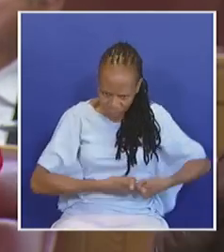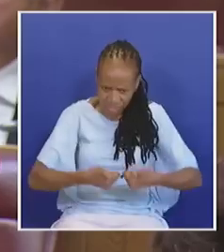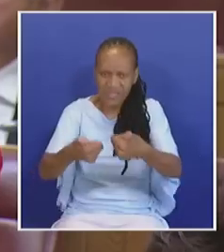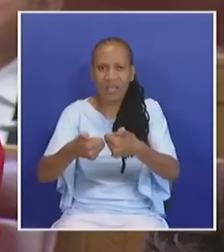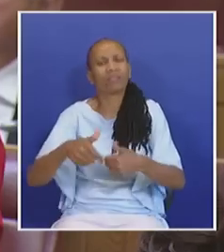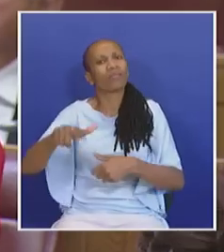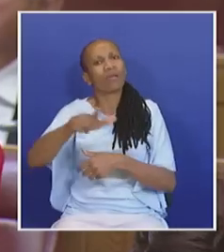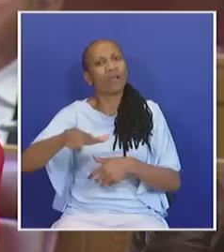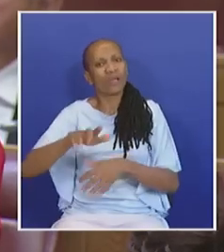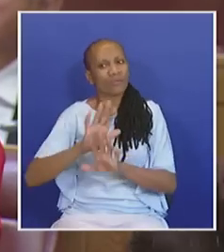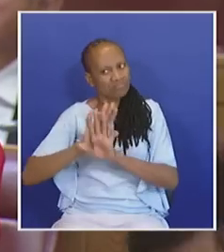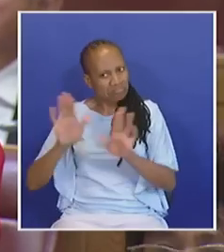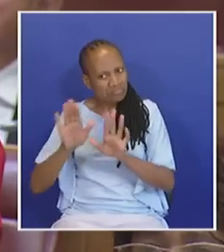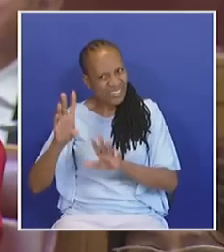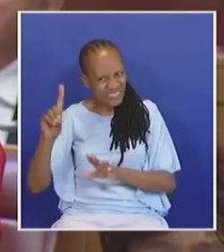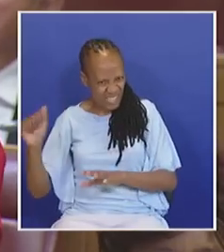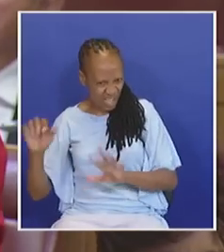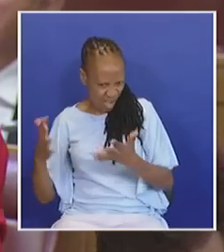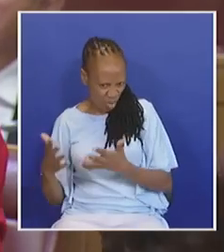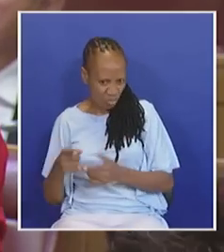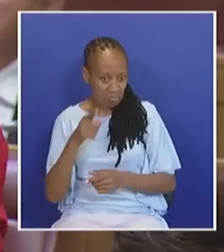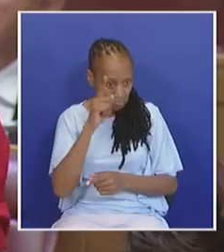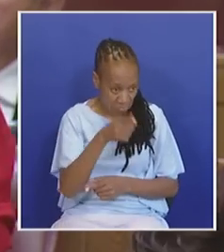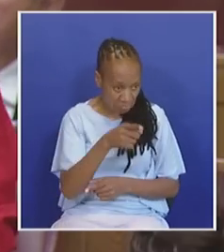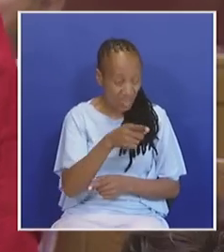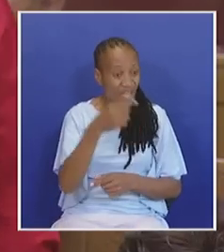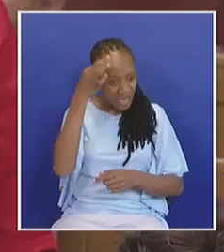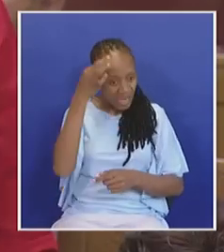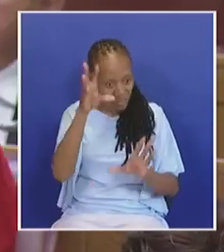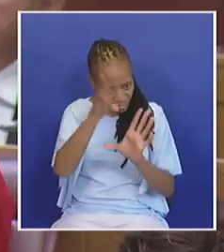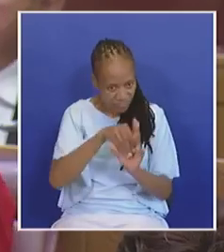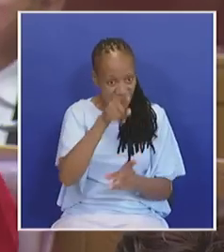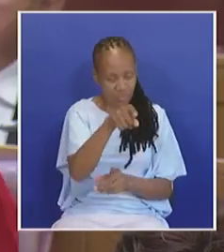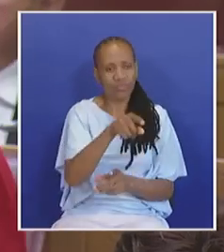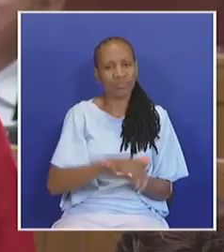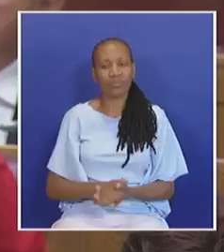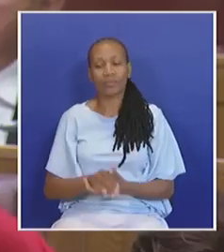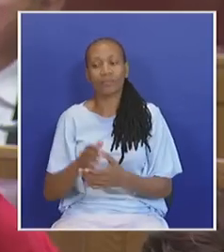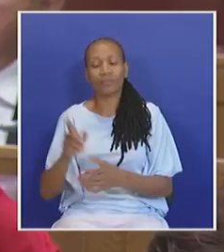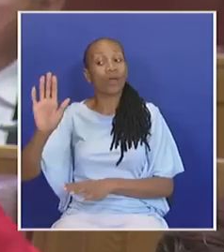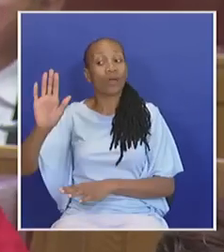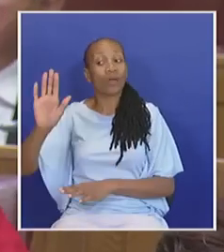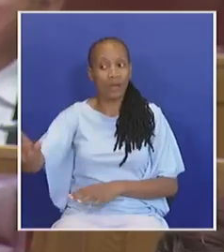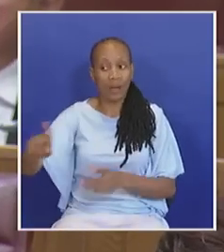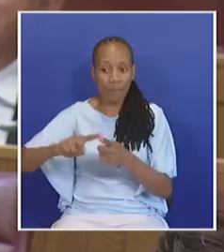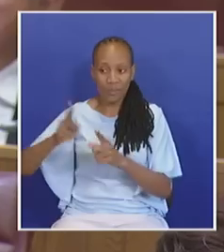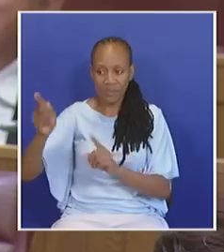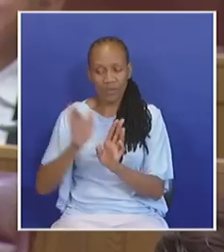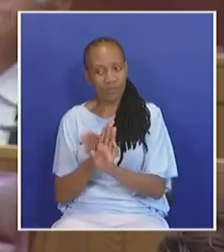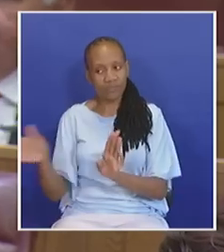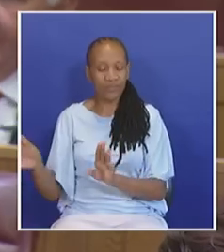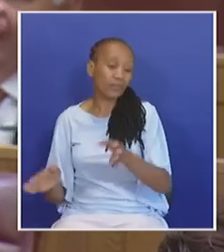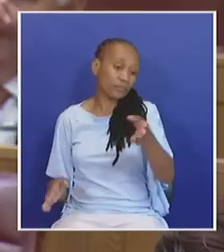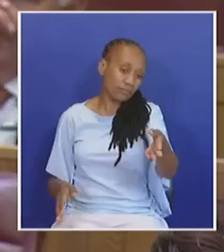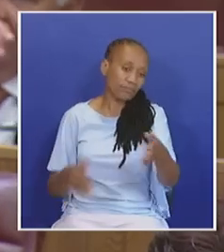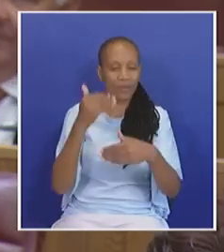DA. So stop misleading this House. You are in government. That's not a point of order. Please continue, Honorable